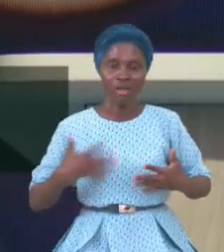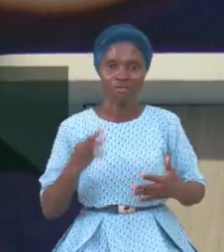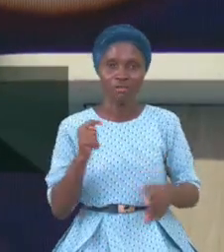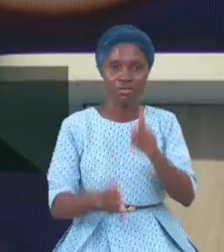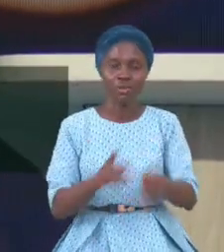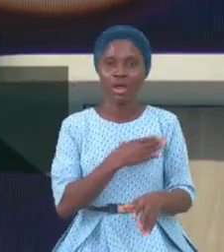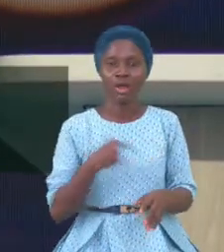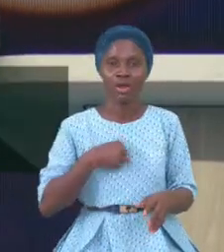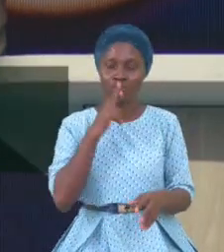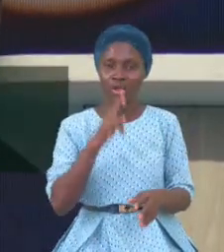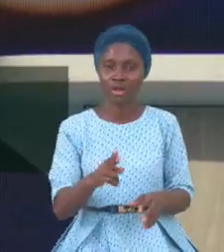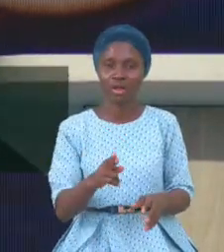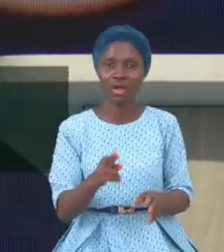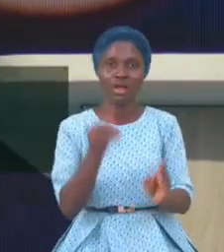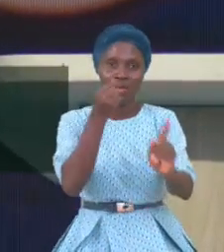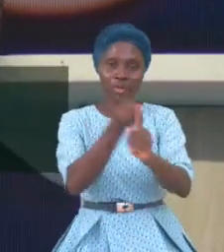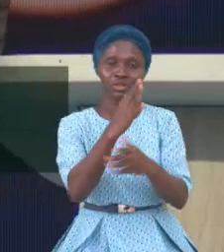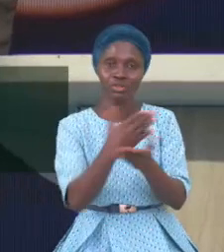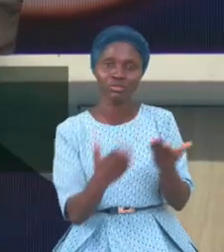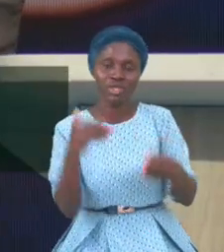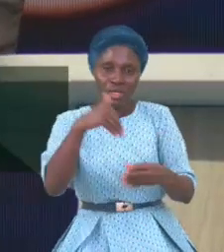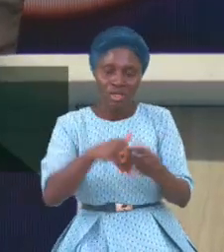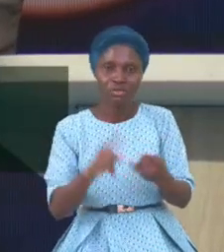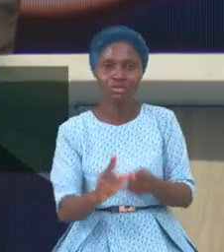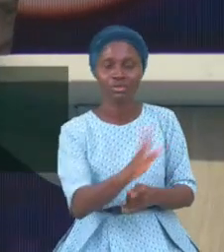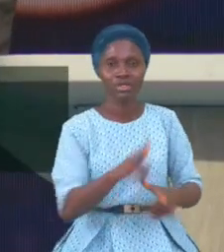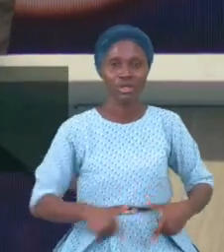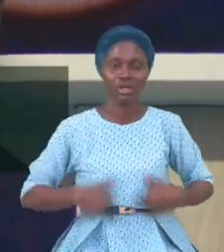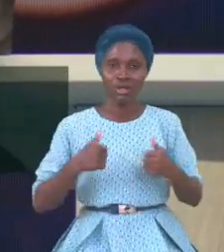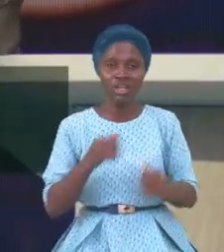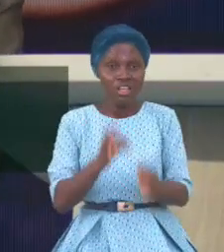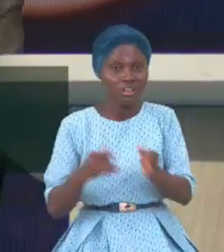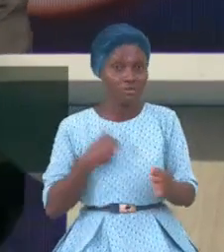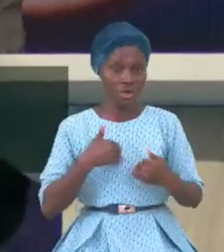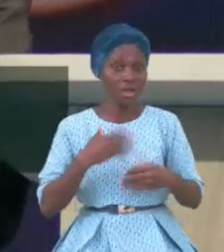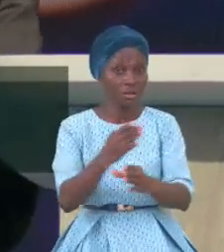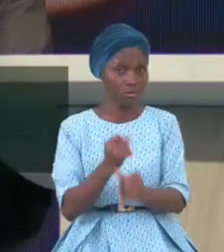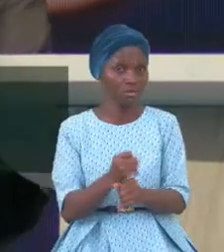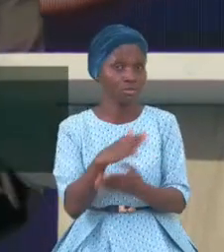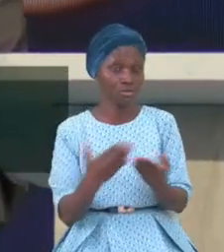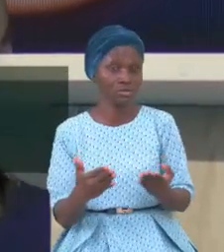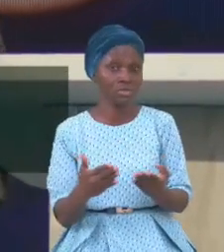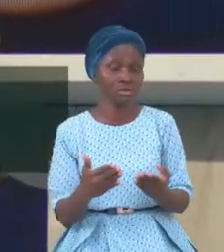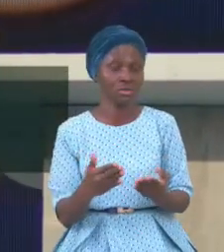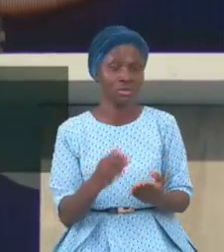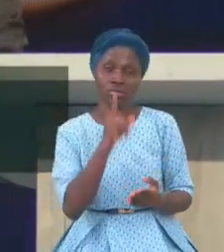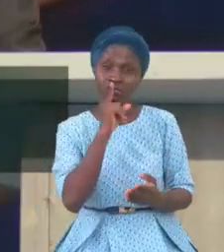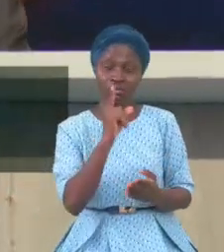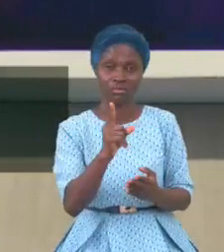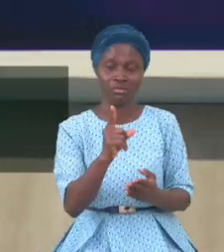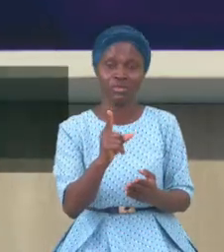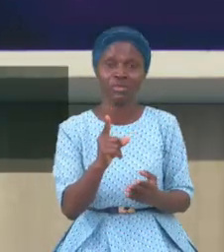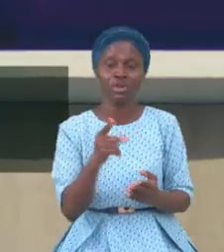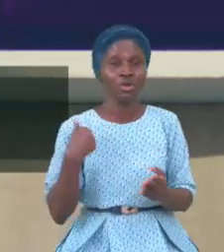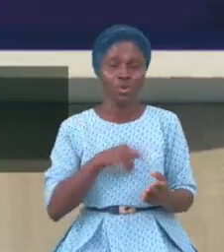very definite in their lives. If we have got something definite, we're able able to pass on that